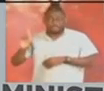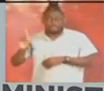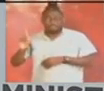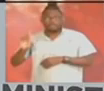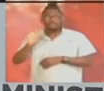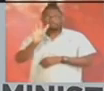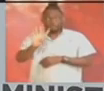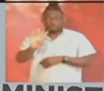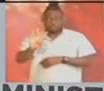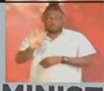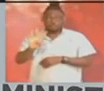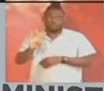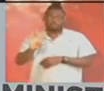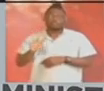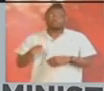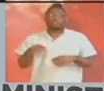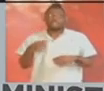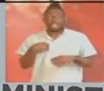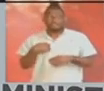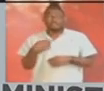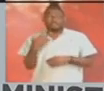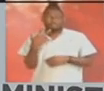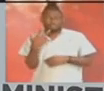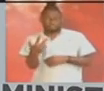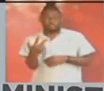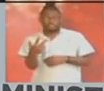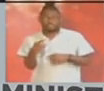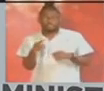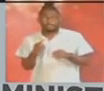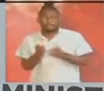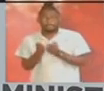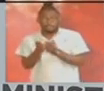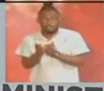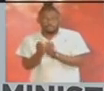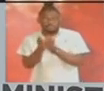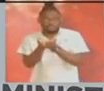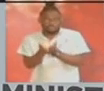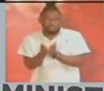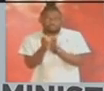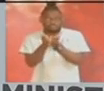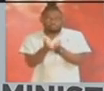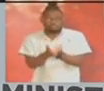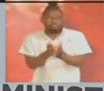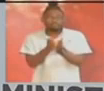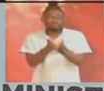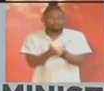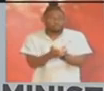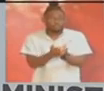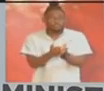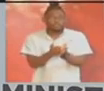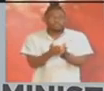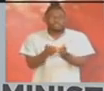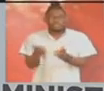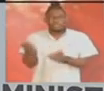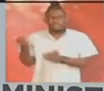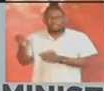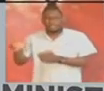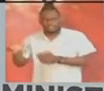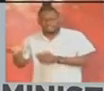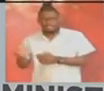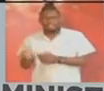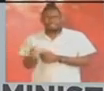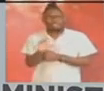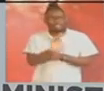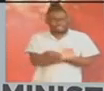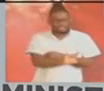we have 3 vessels. The Ocean Moon has 13 persons, Springbok MV 8 persons, MV